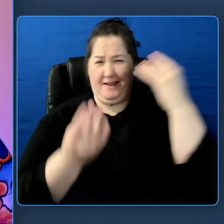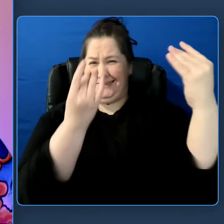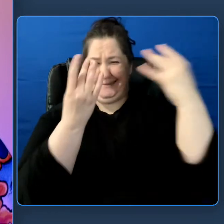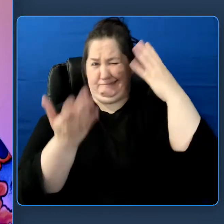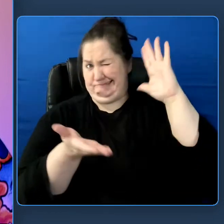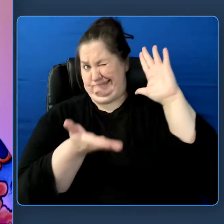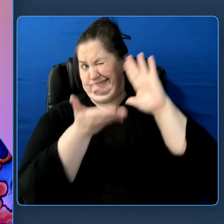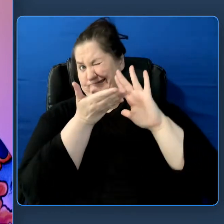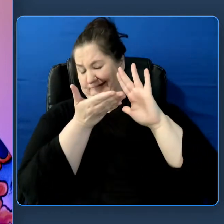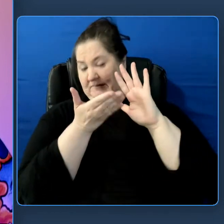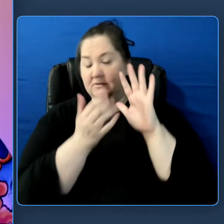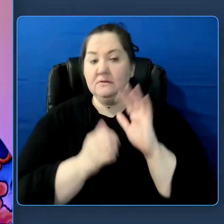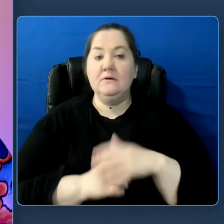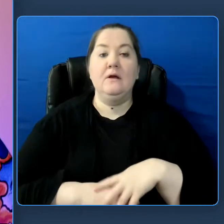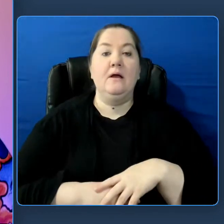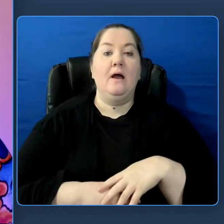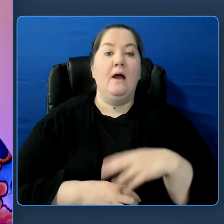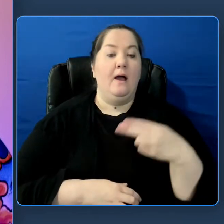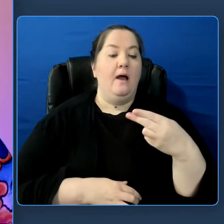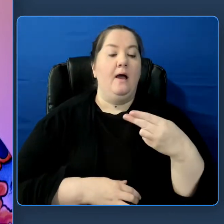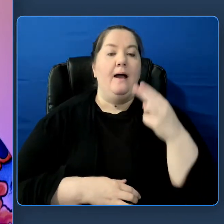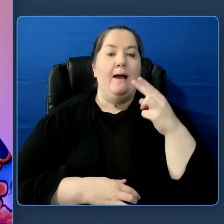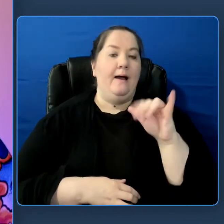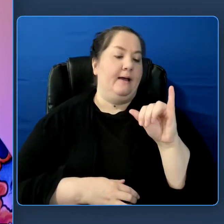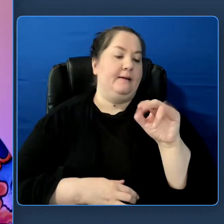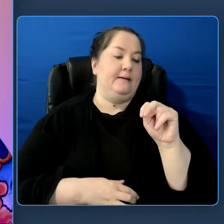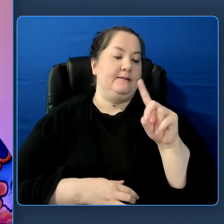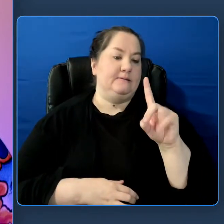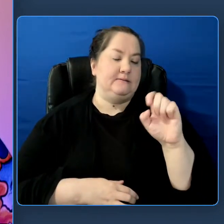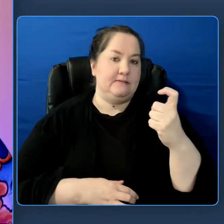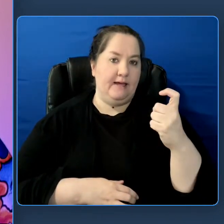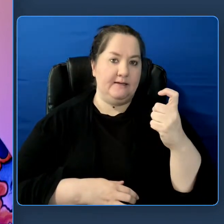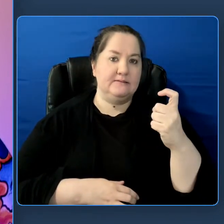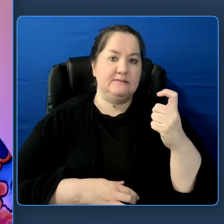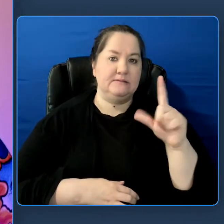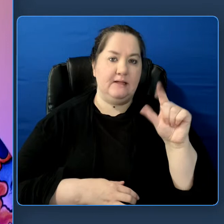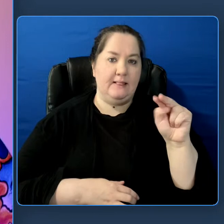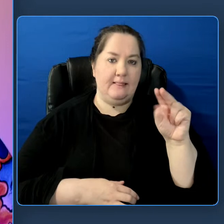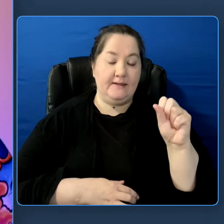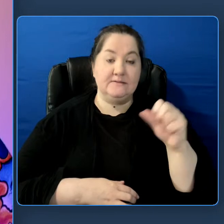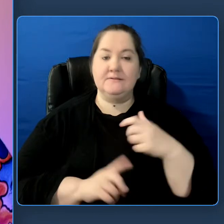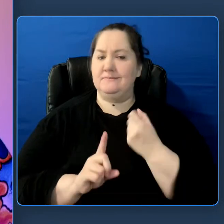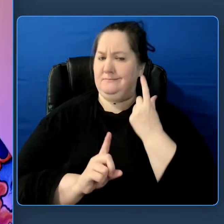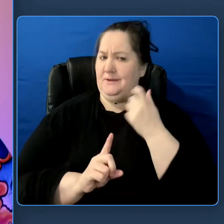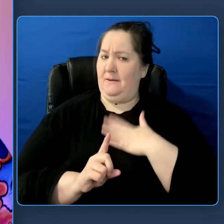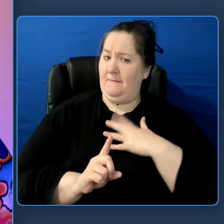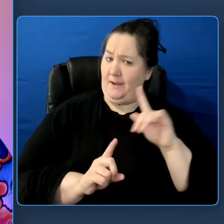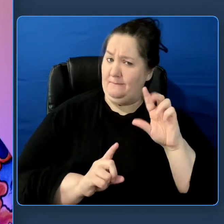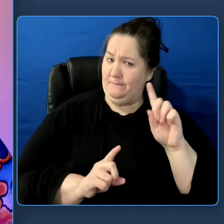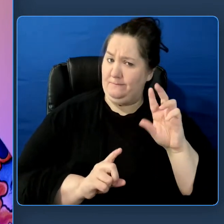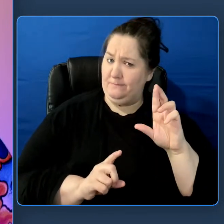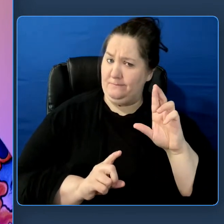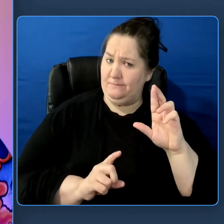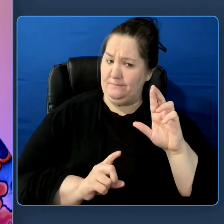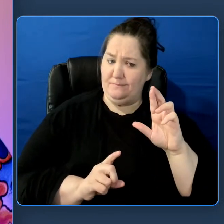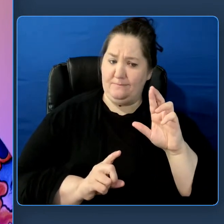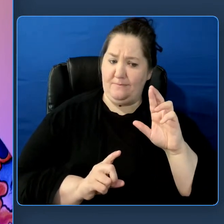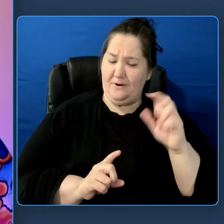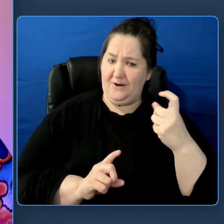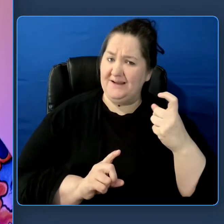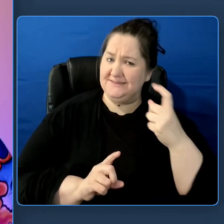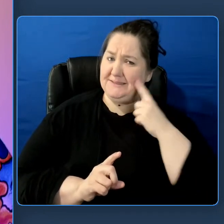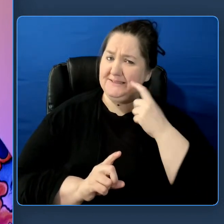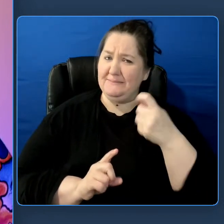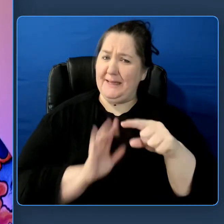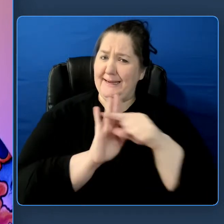in. I also go for high index lens materials because my prescription is high. It's around -8,